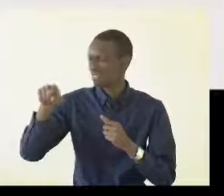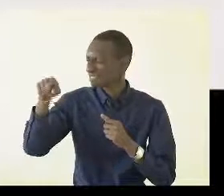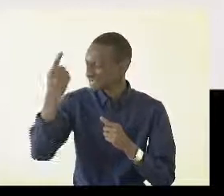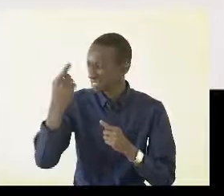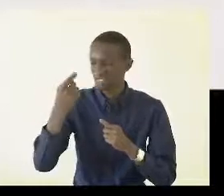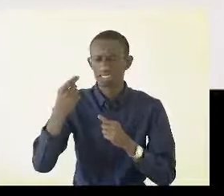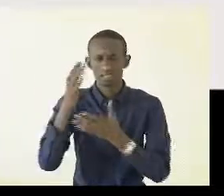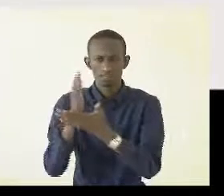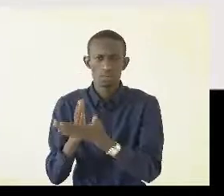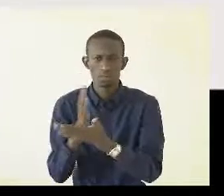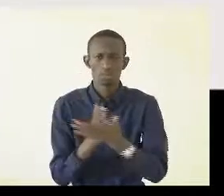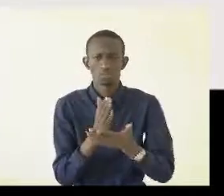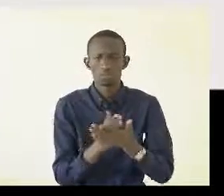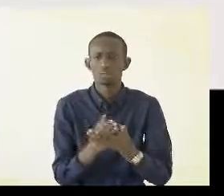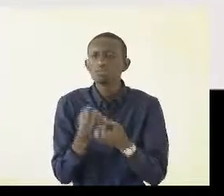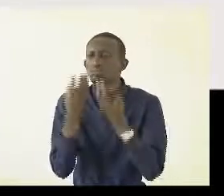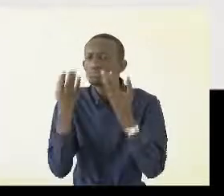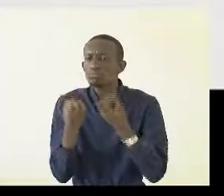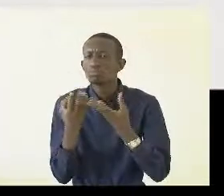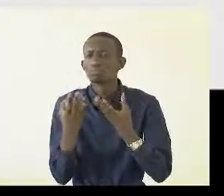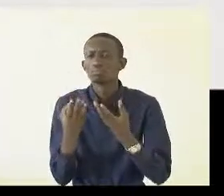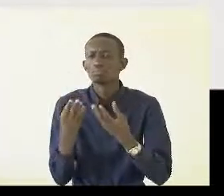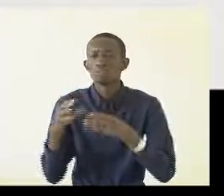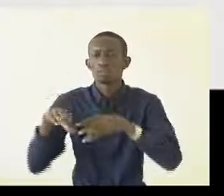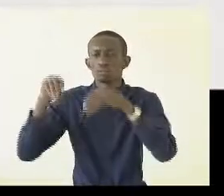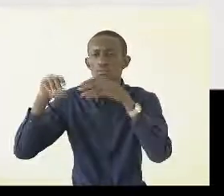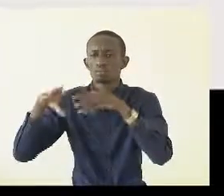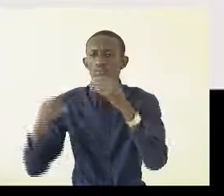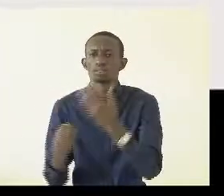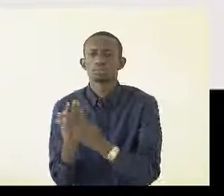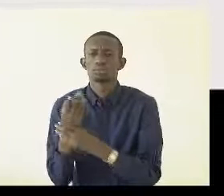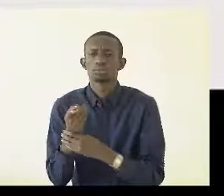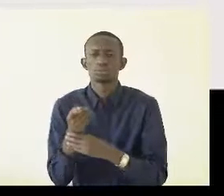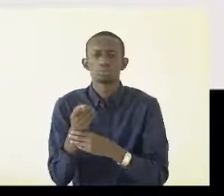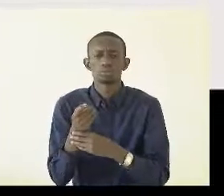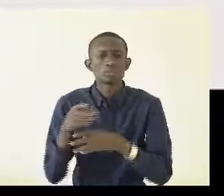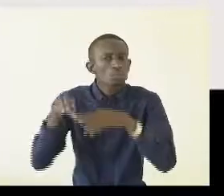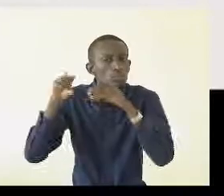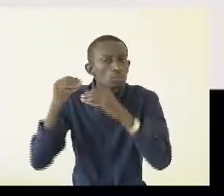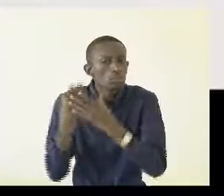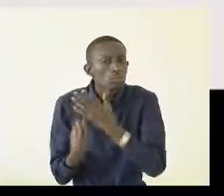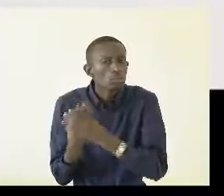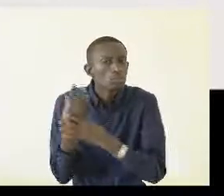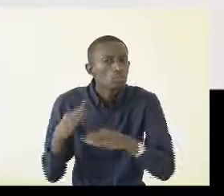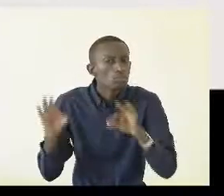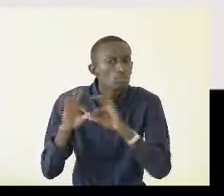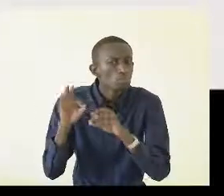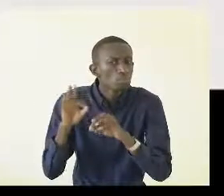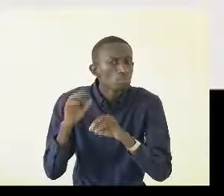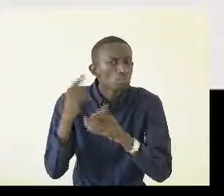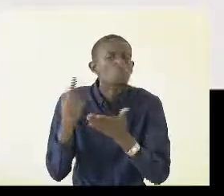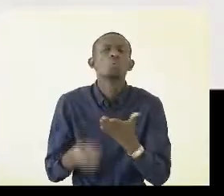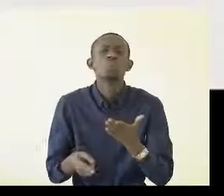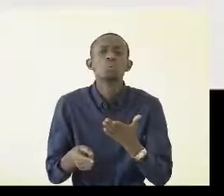plant. Why are flowering plants important? Students, flowering plants are important